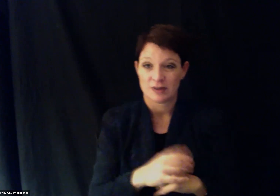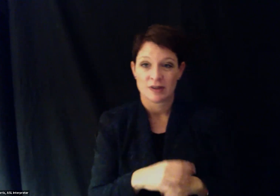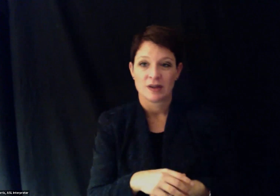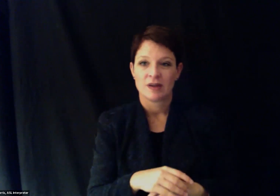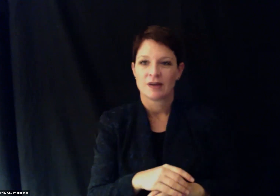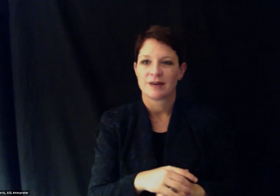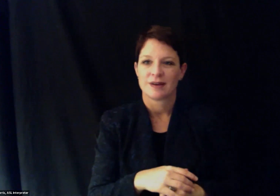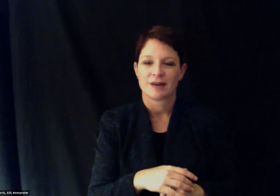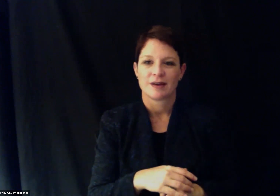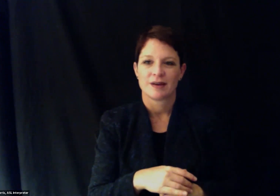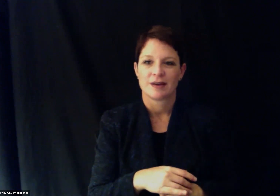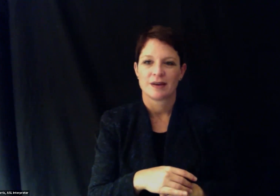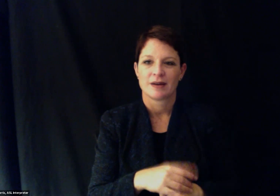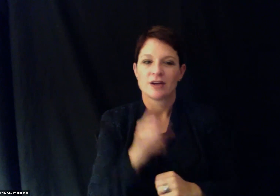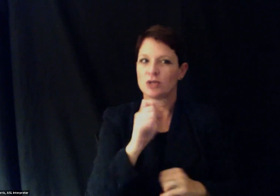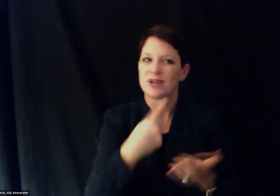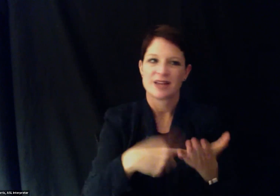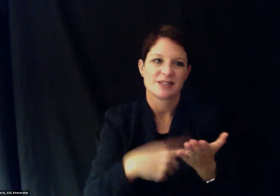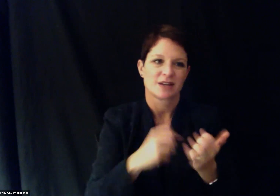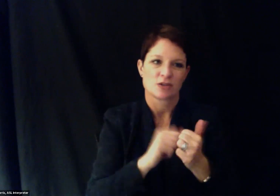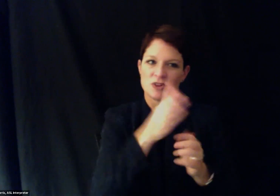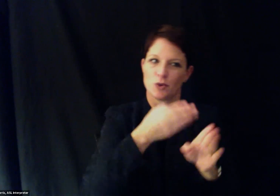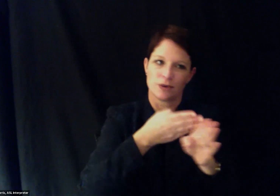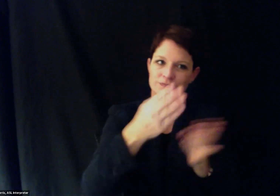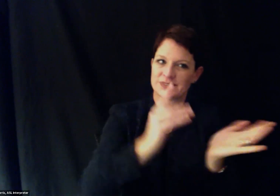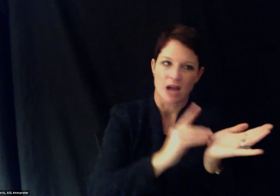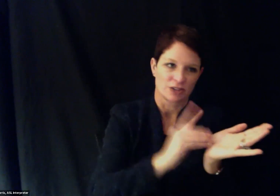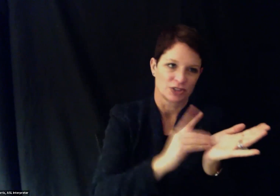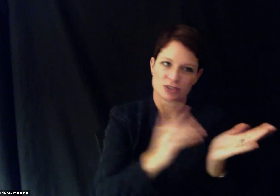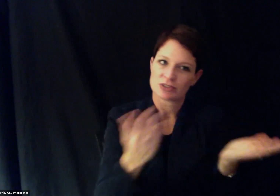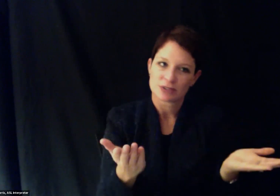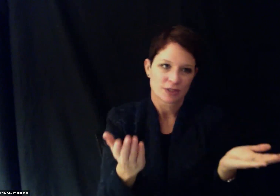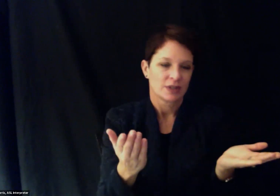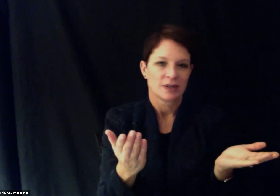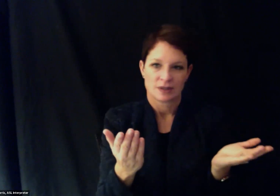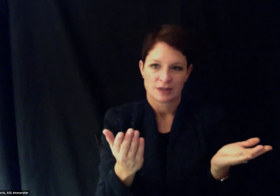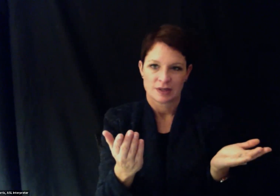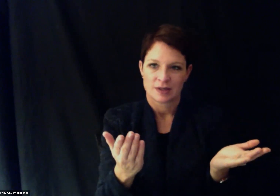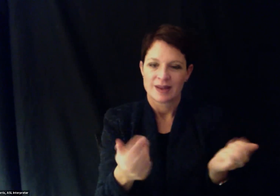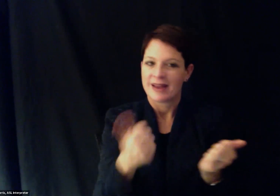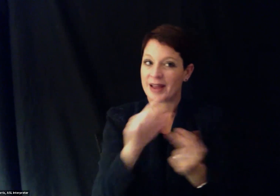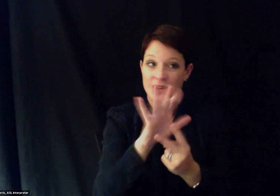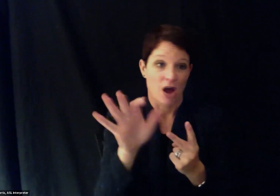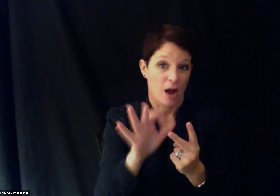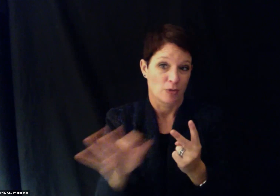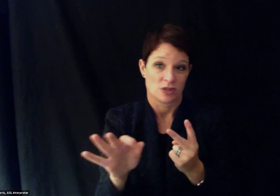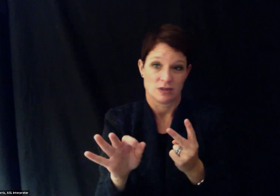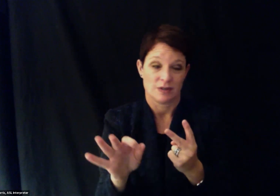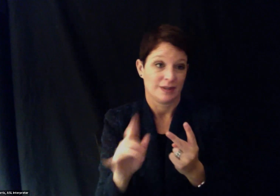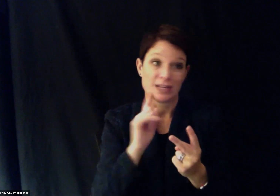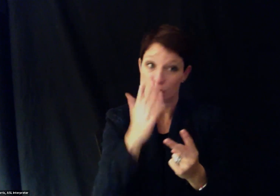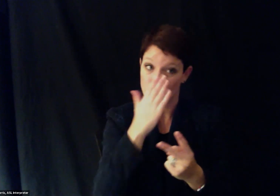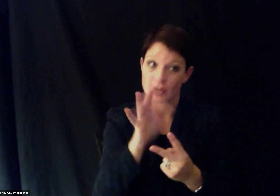I think that's something you can discuss with your healthcare provider. I think, any option is